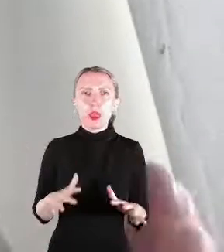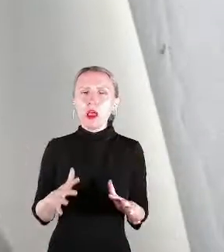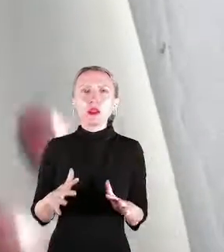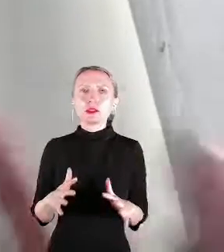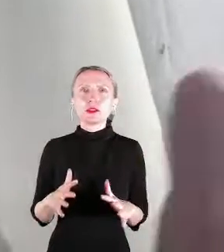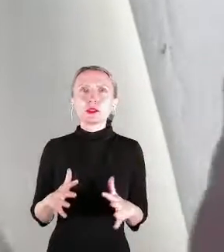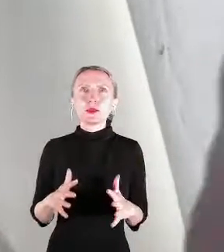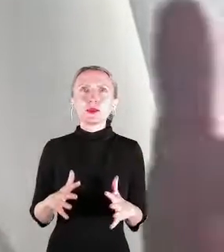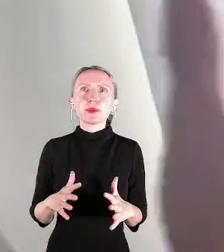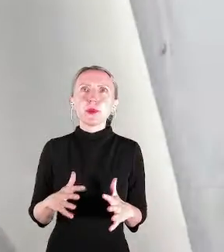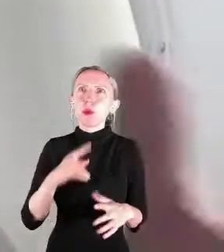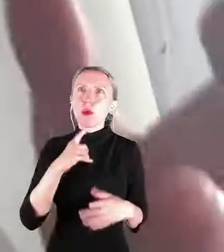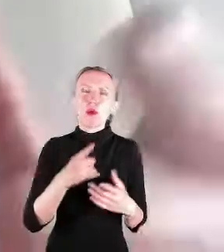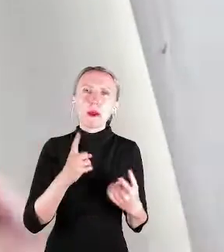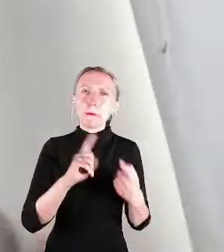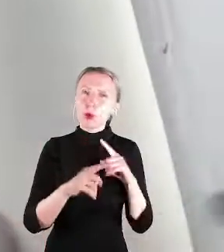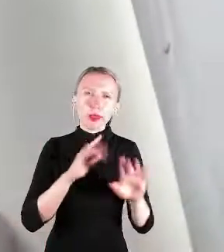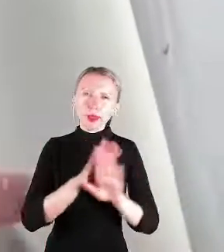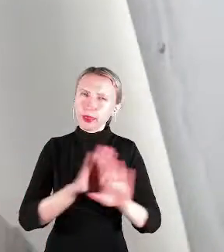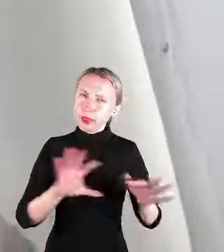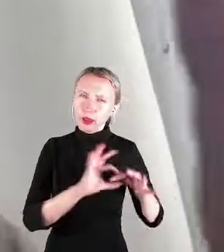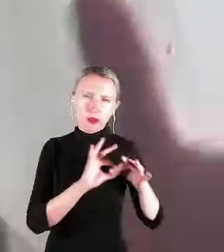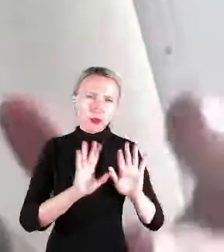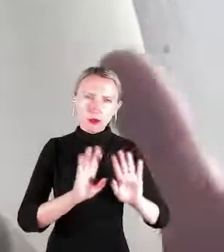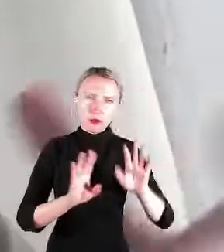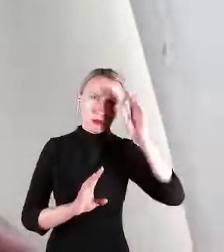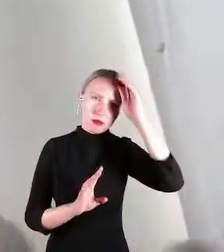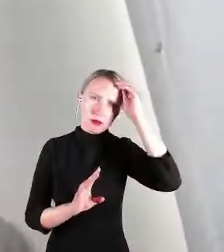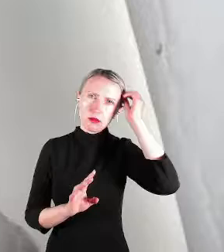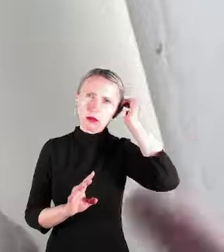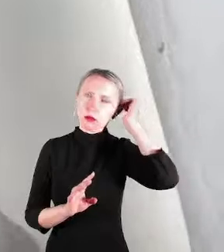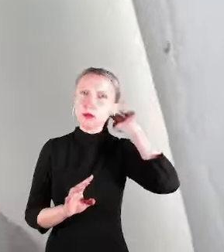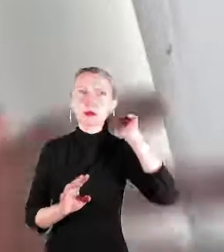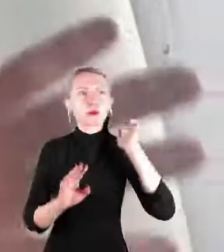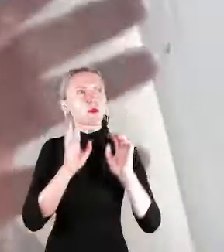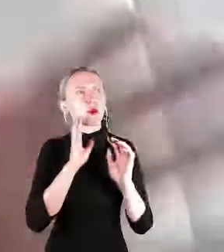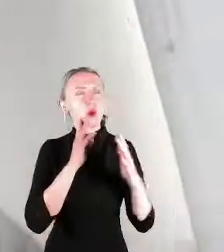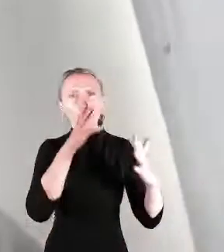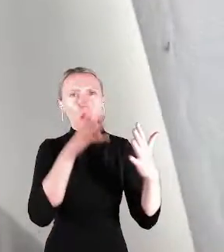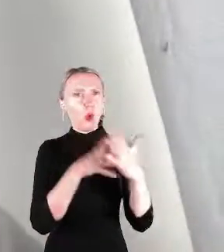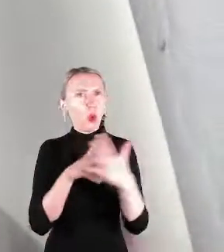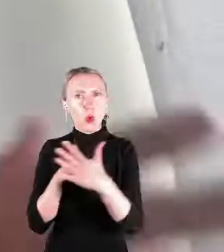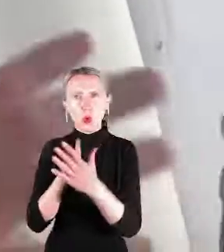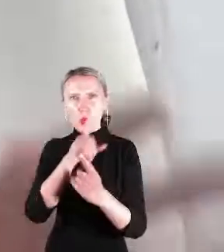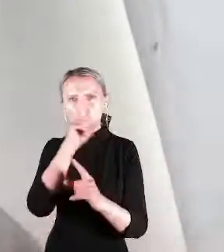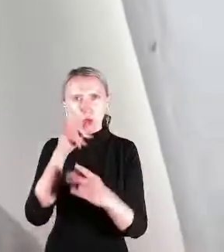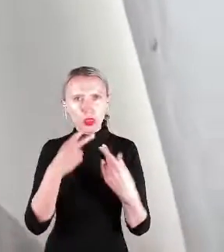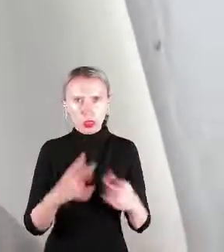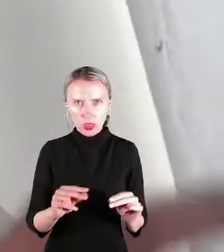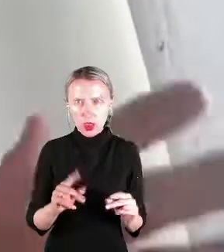was, I wouldn't say kidnapped, but it was, they took it to their heart,